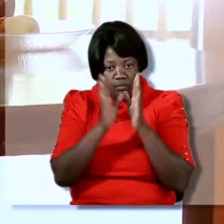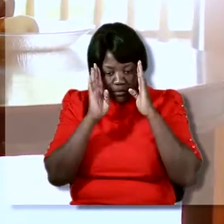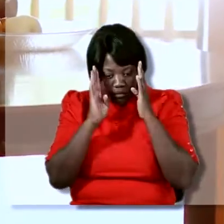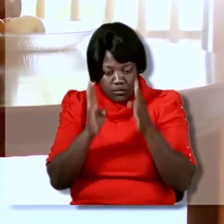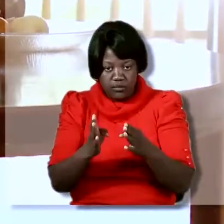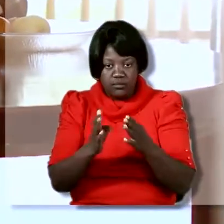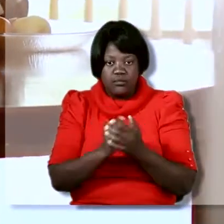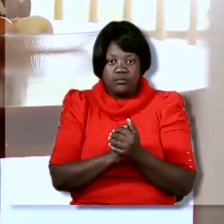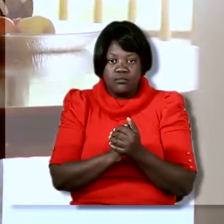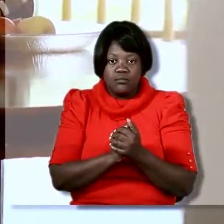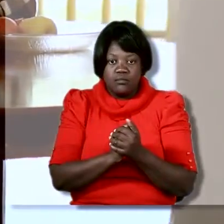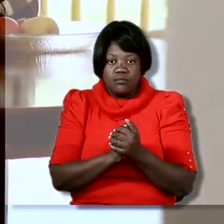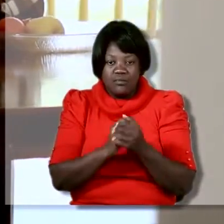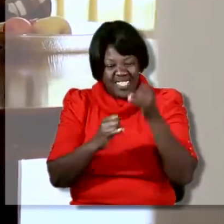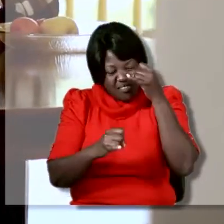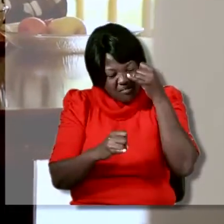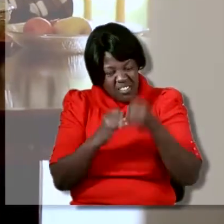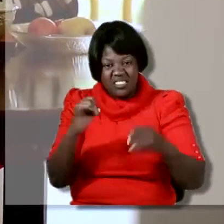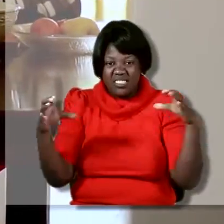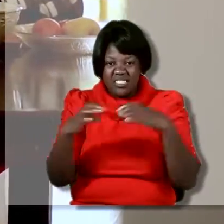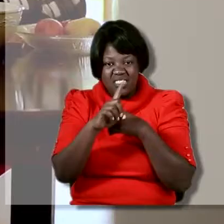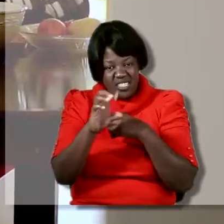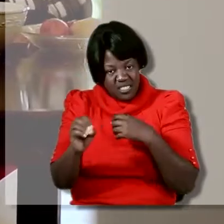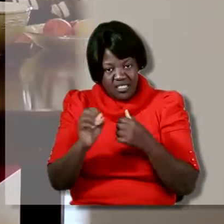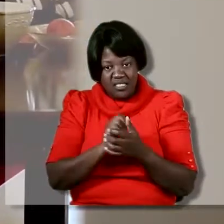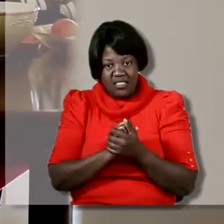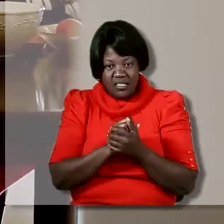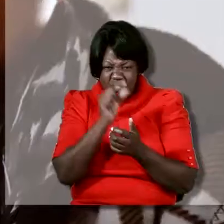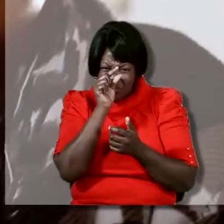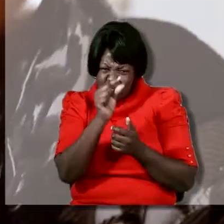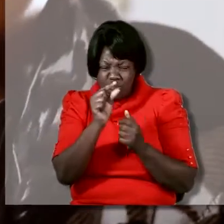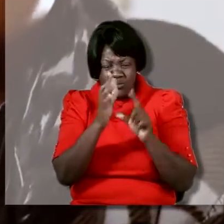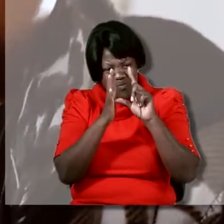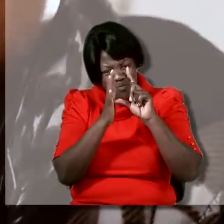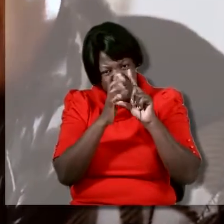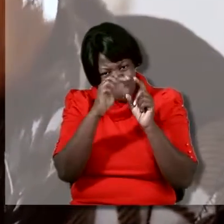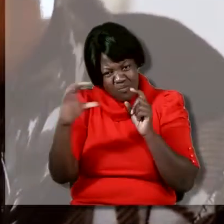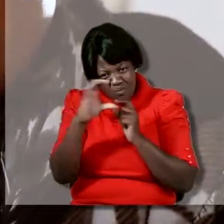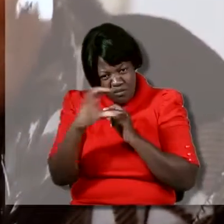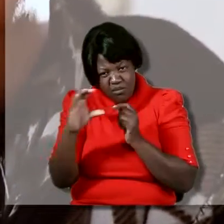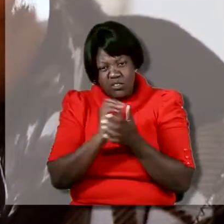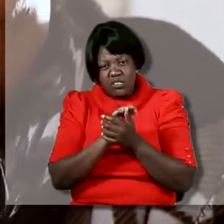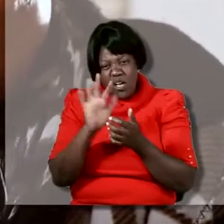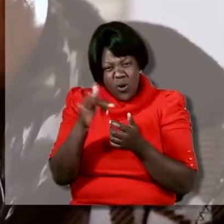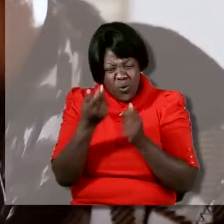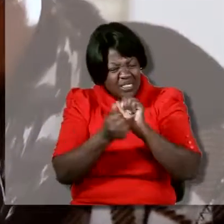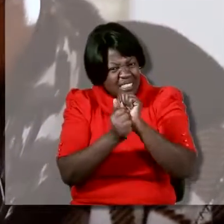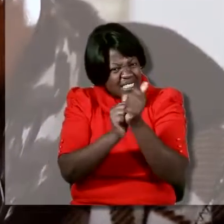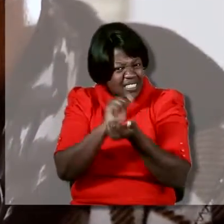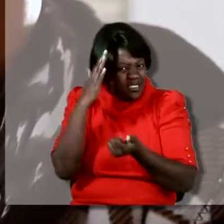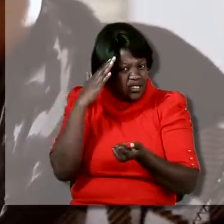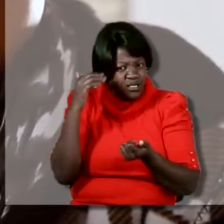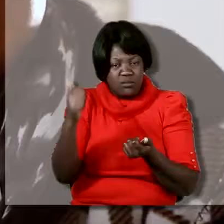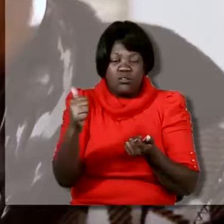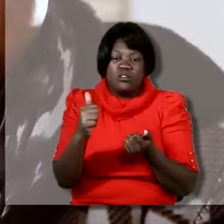You're writing your final grade 10 examination in a few months' time. I want you to change your attitude towards